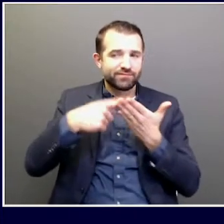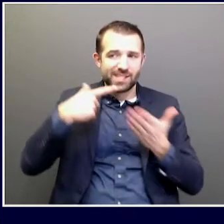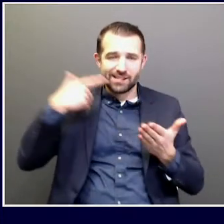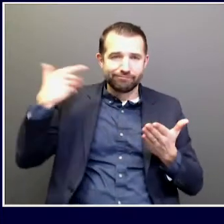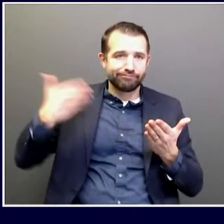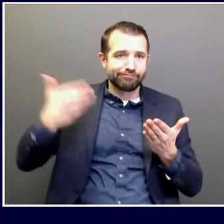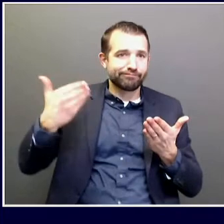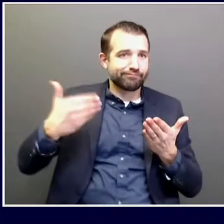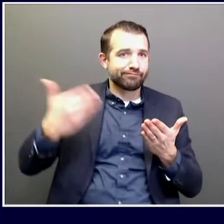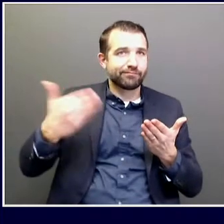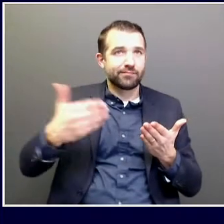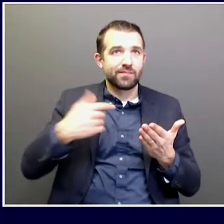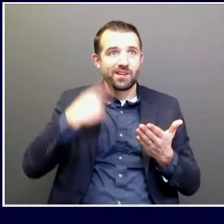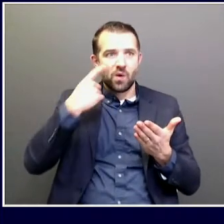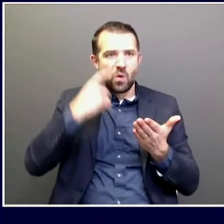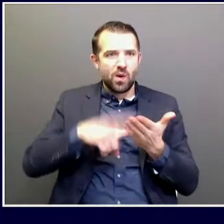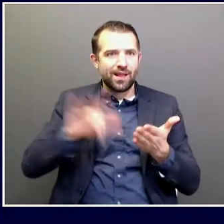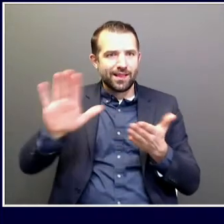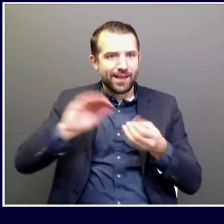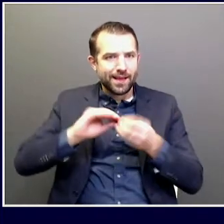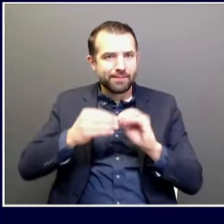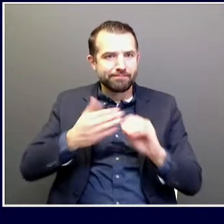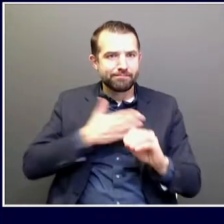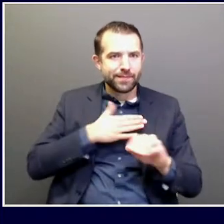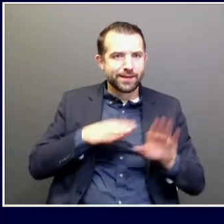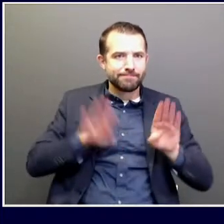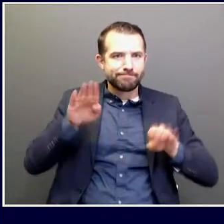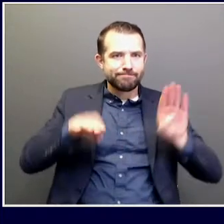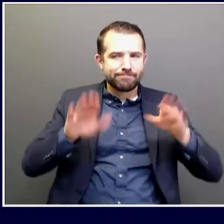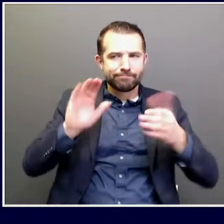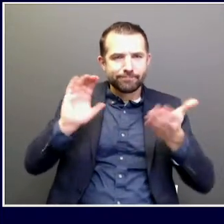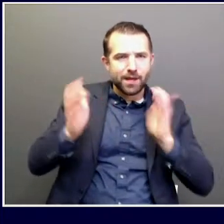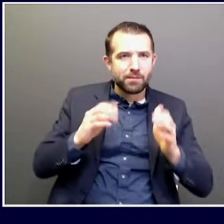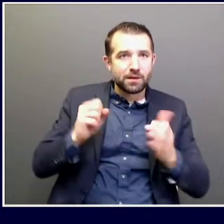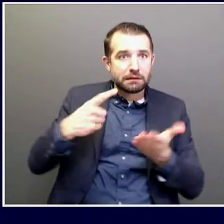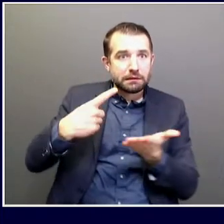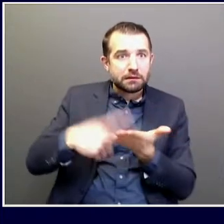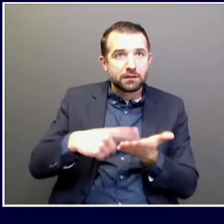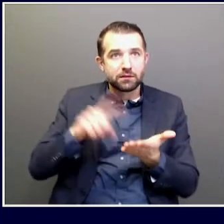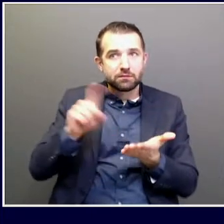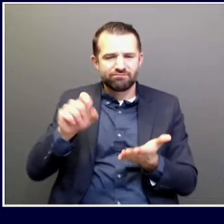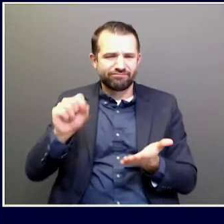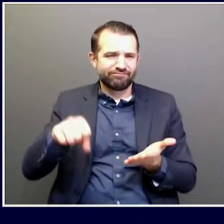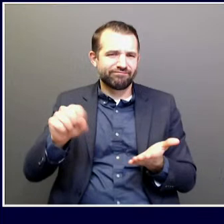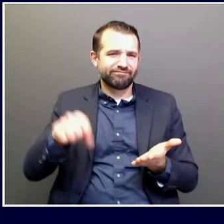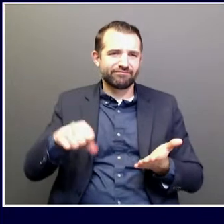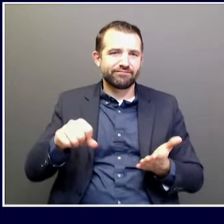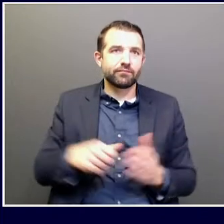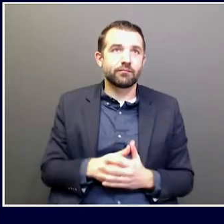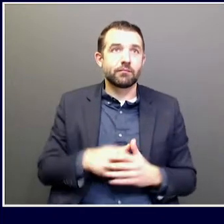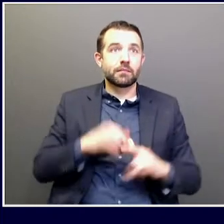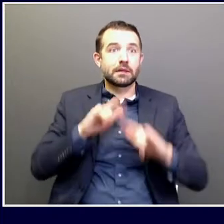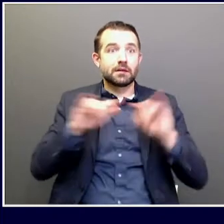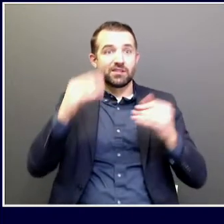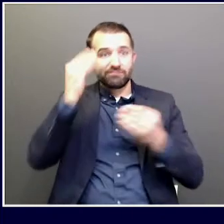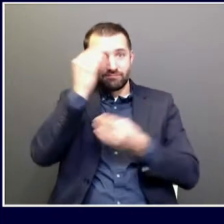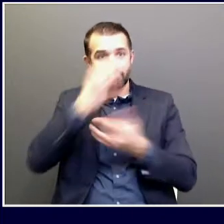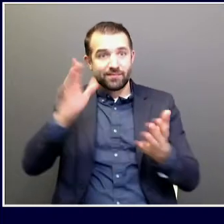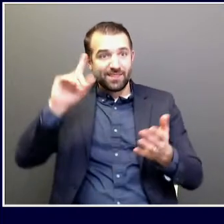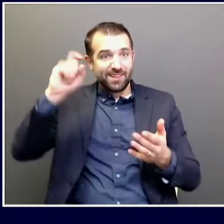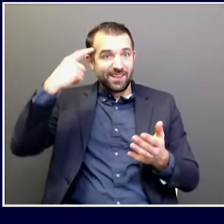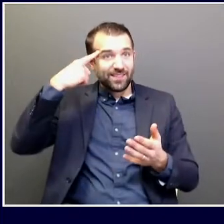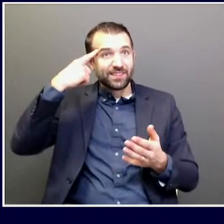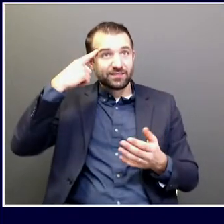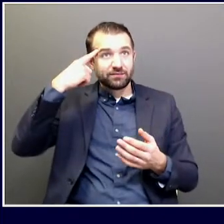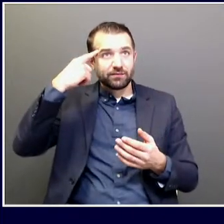we're seeing, et cetera. Sean, I want to pass it over to my colleagues, but since you mentioned the Augusta Armory, I failed to mention the numbers as of this morning,